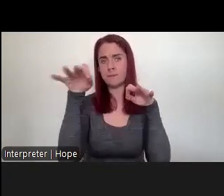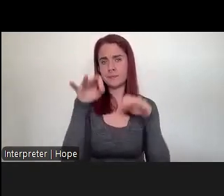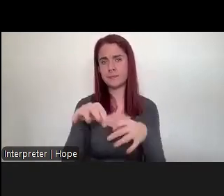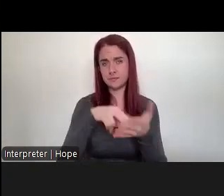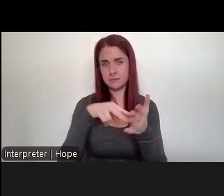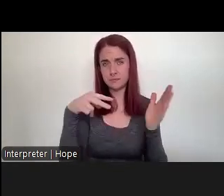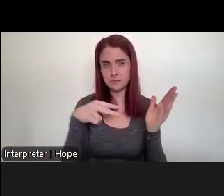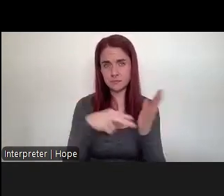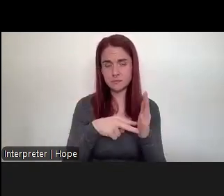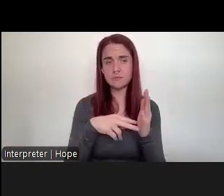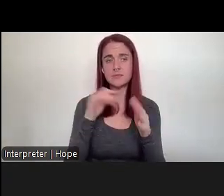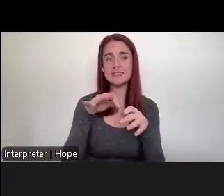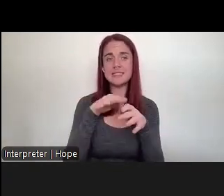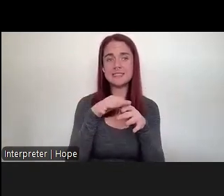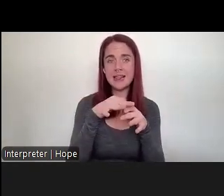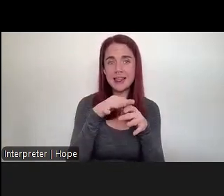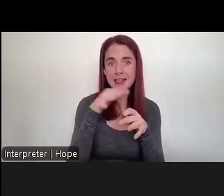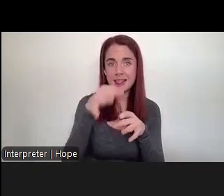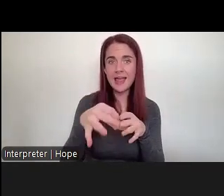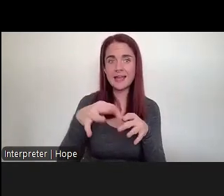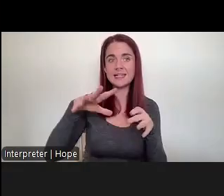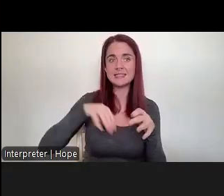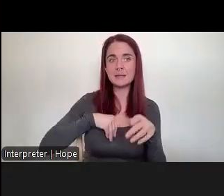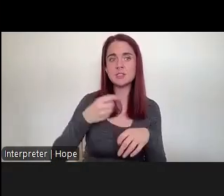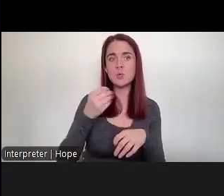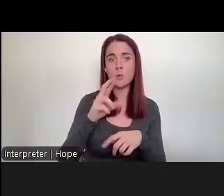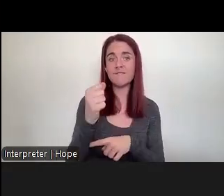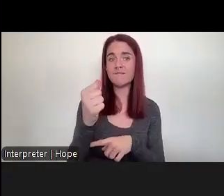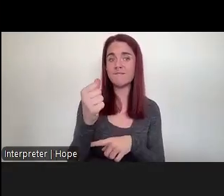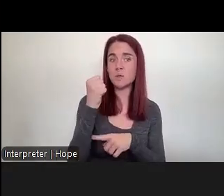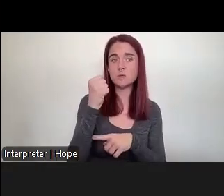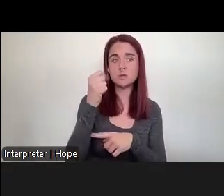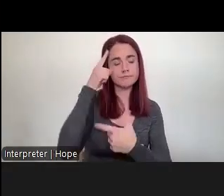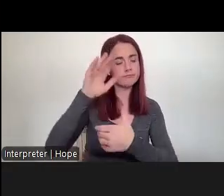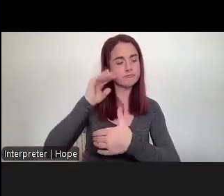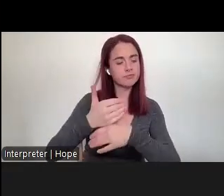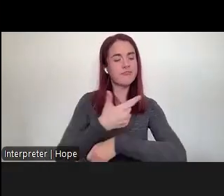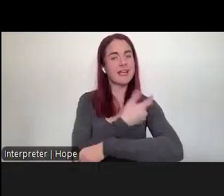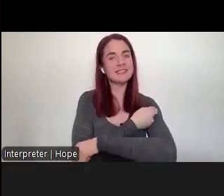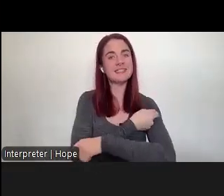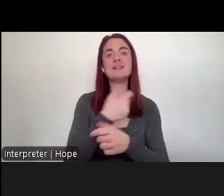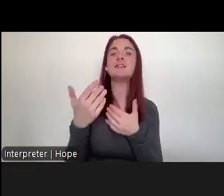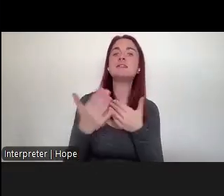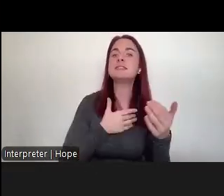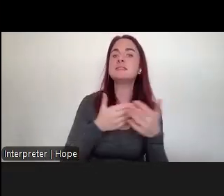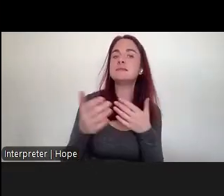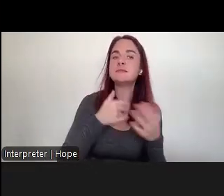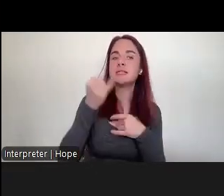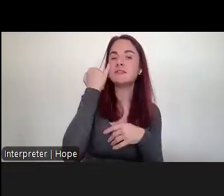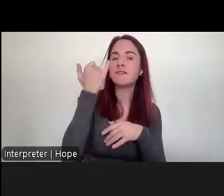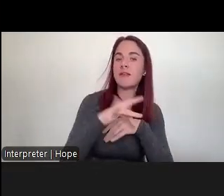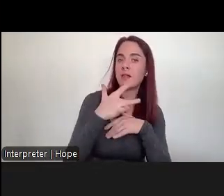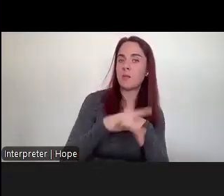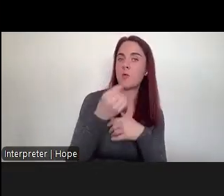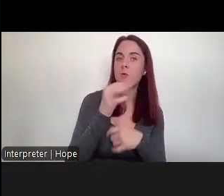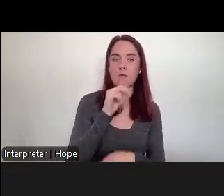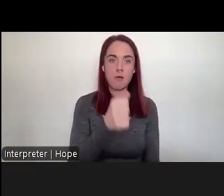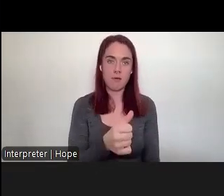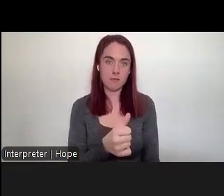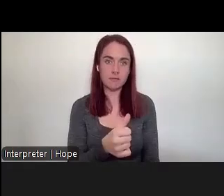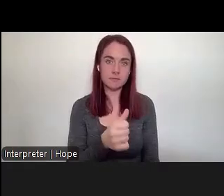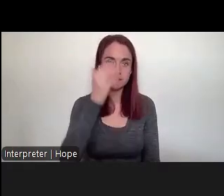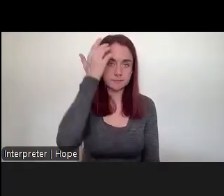as delay in acceptance or the refusal of vaccination despite the availability of vaccination